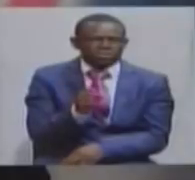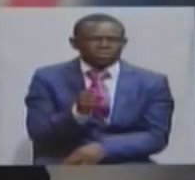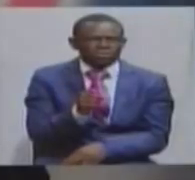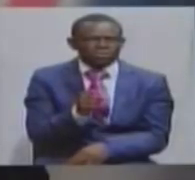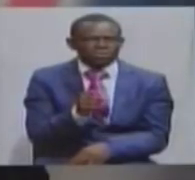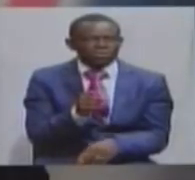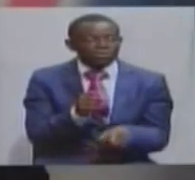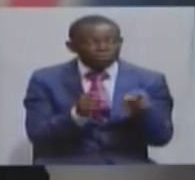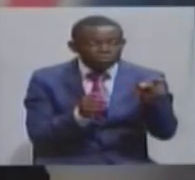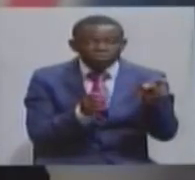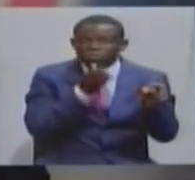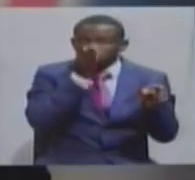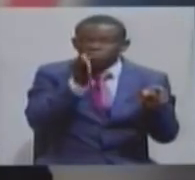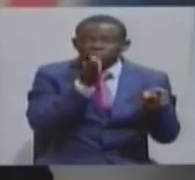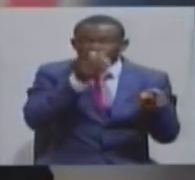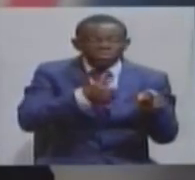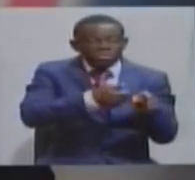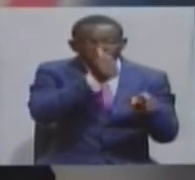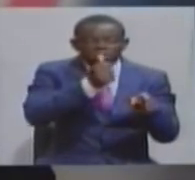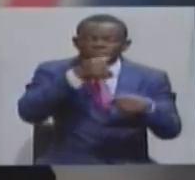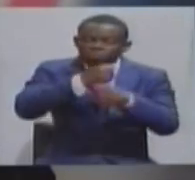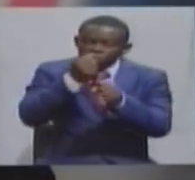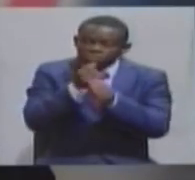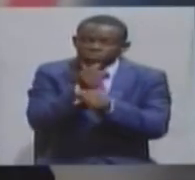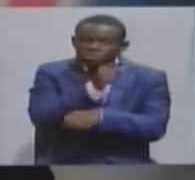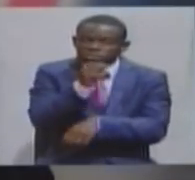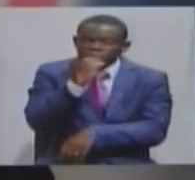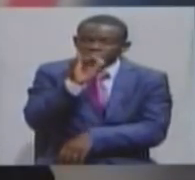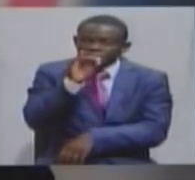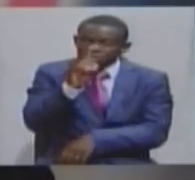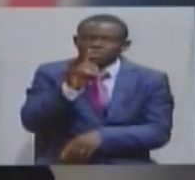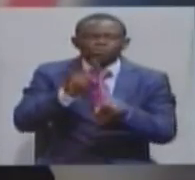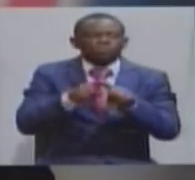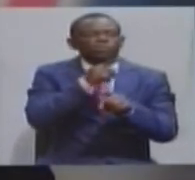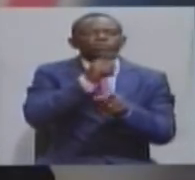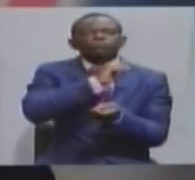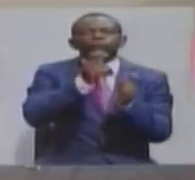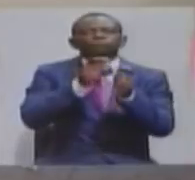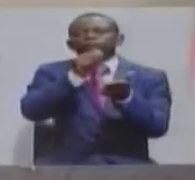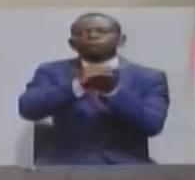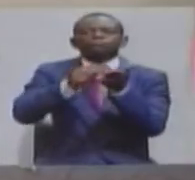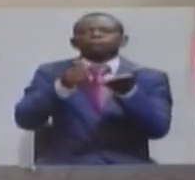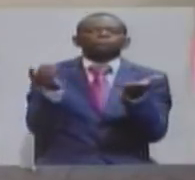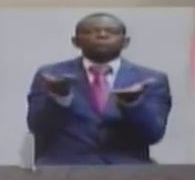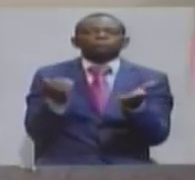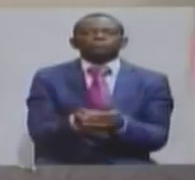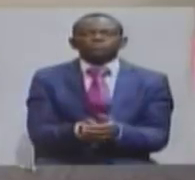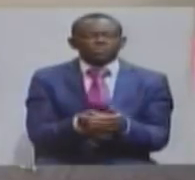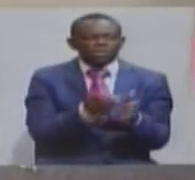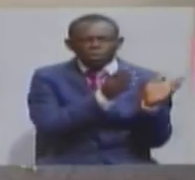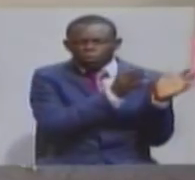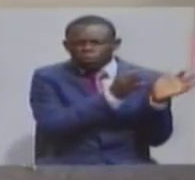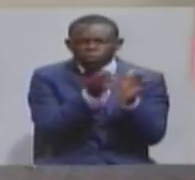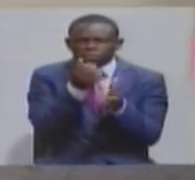what they mean. They're talking about. And in the 13 years of the existence of the Zambia Center for Inter-Party